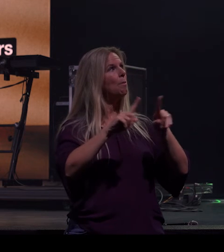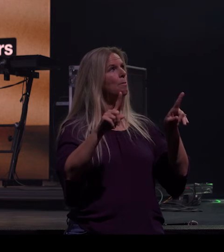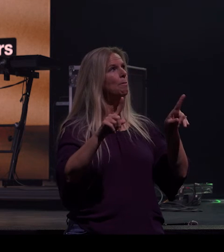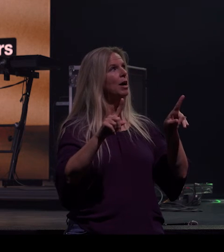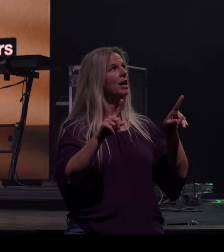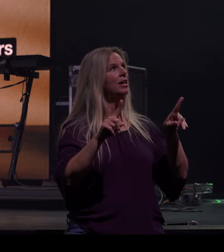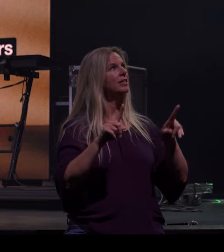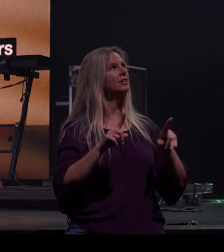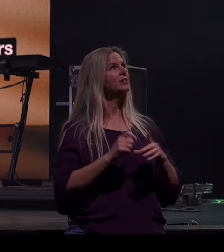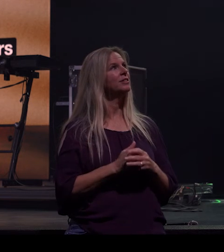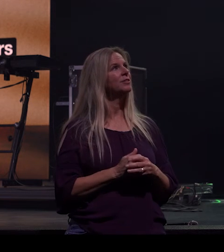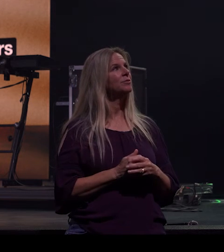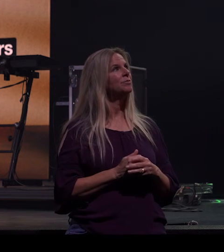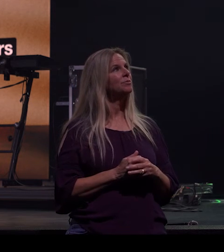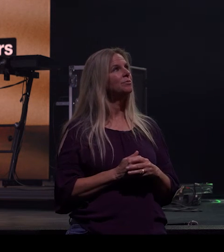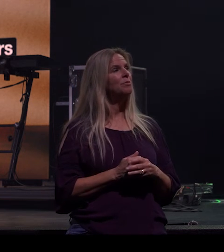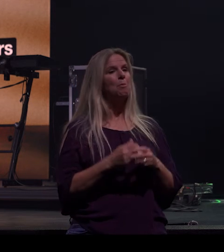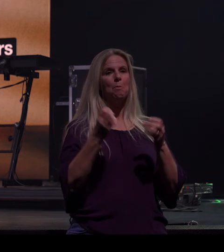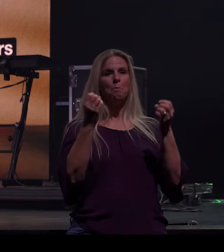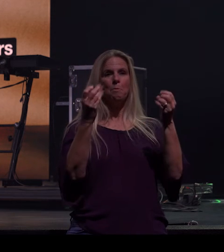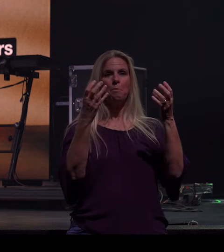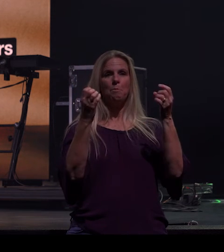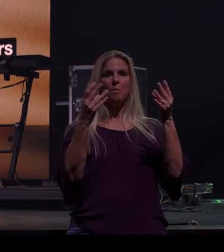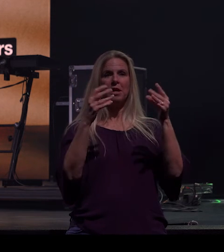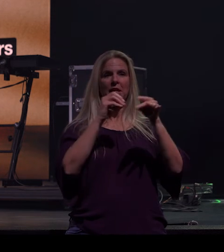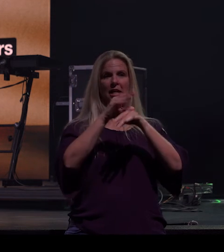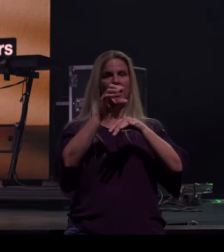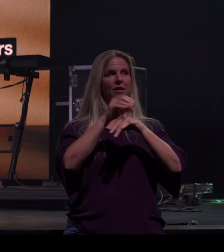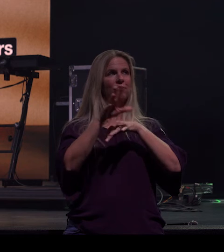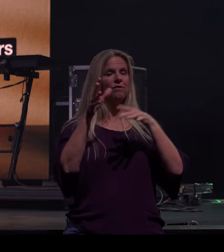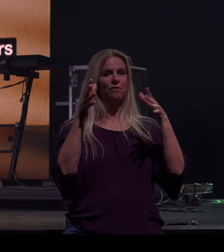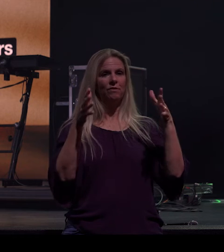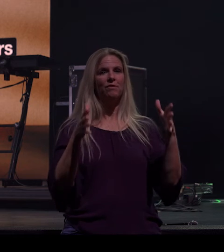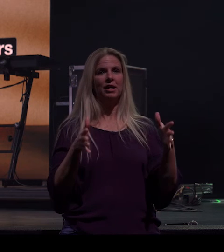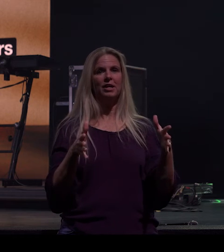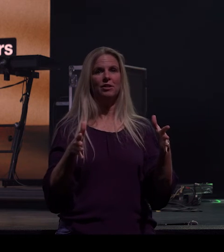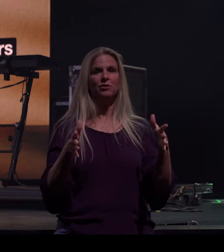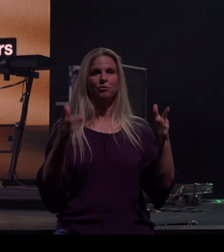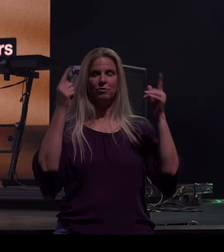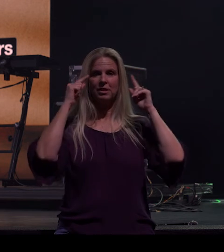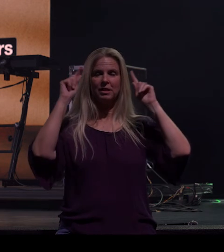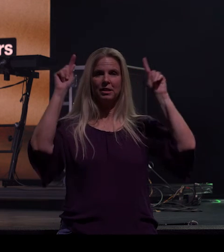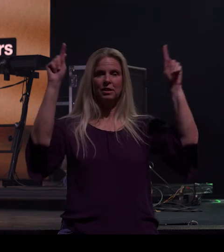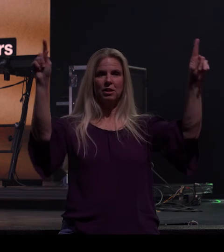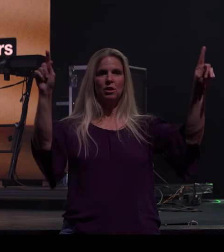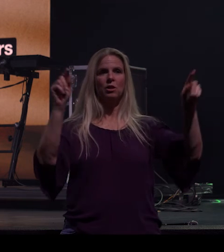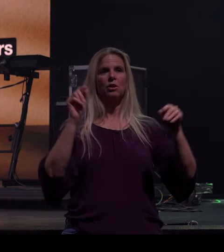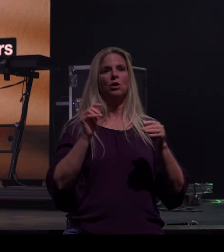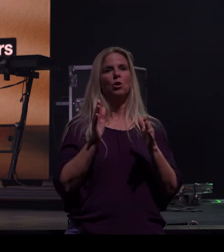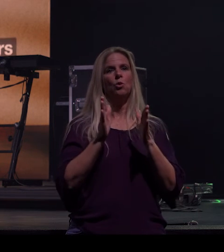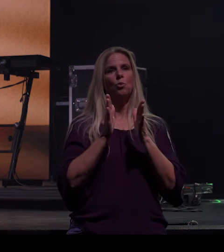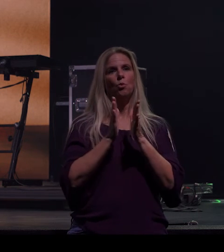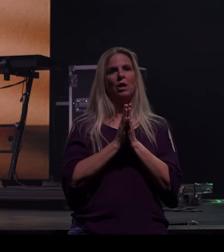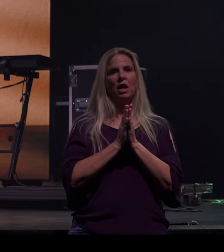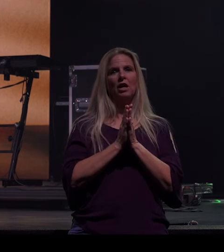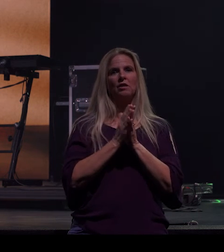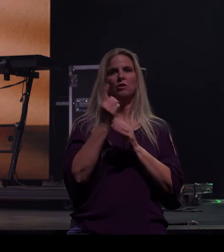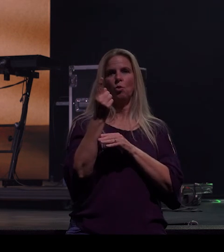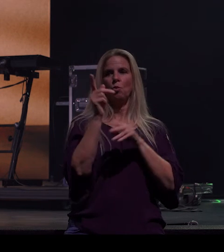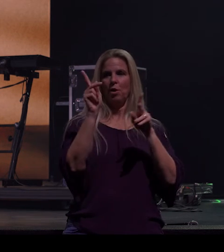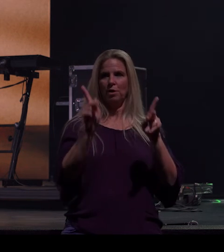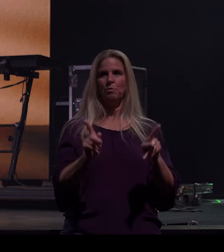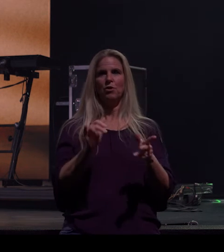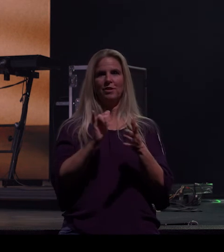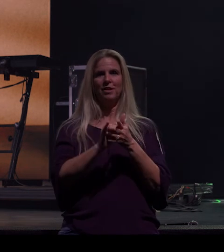person. You know why we ask one person so many times? We ask the one person we know will already agree with what we already want to